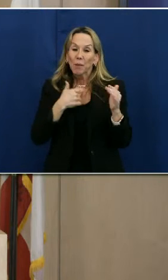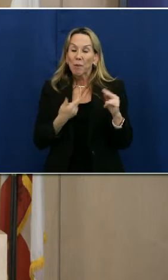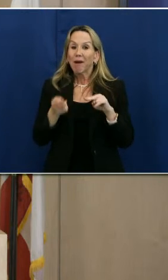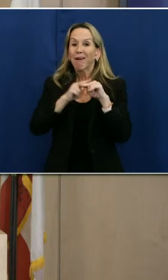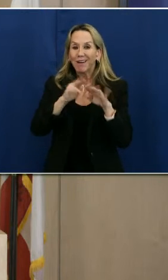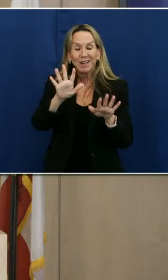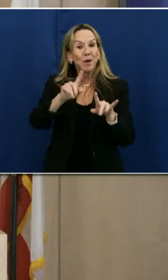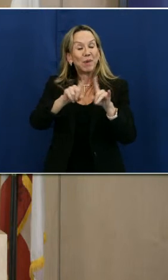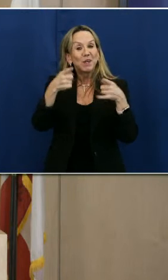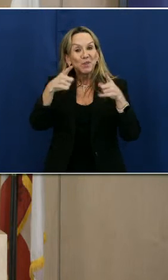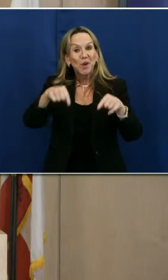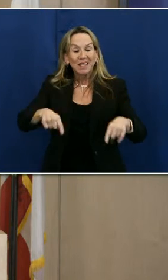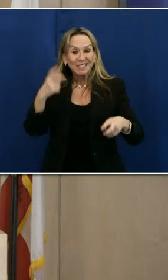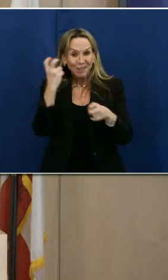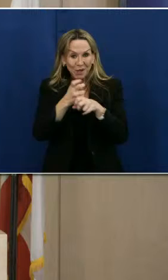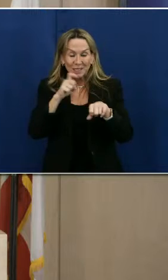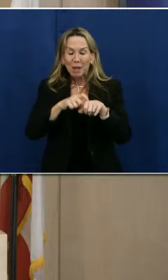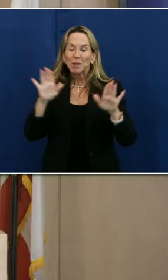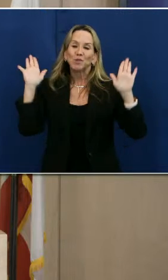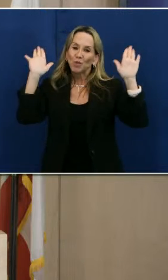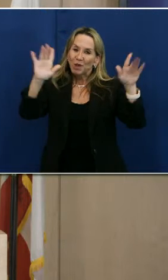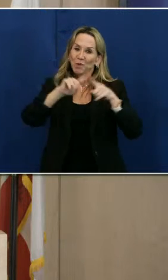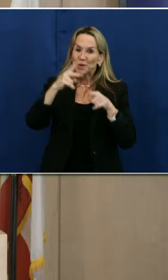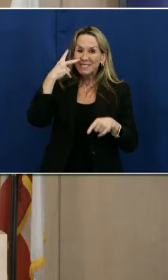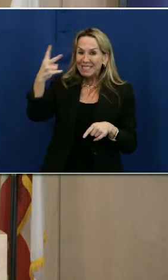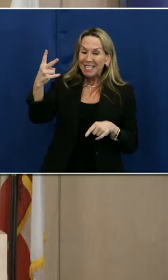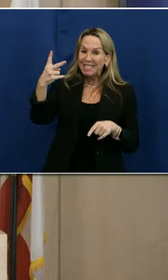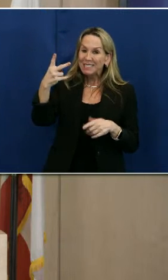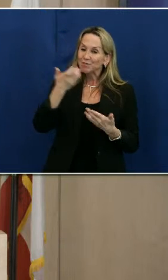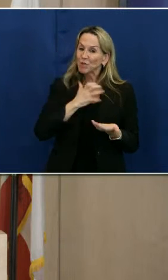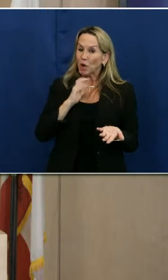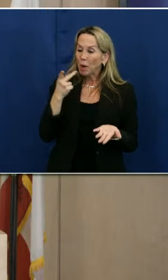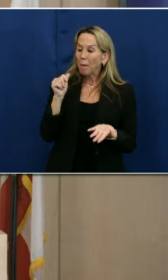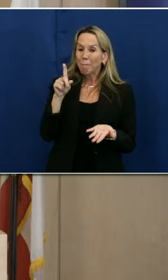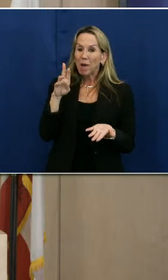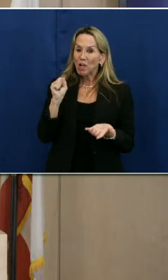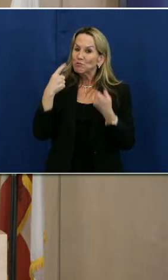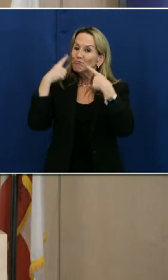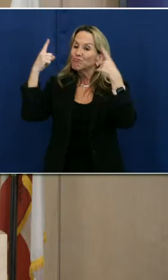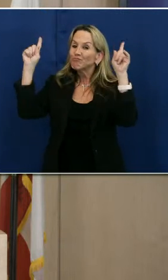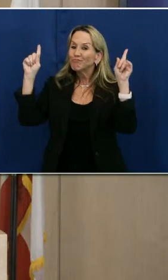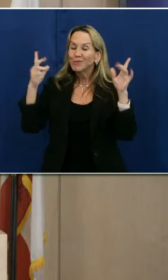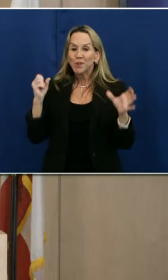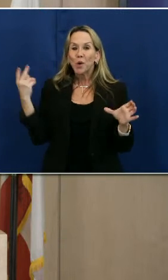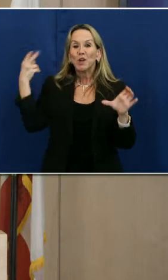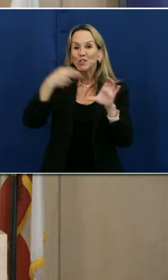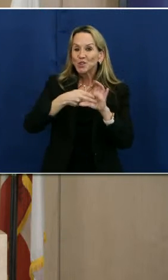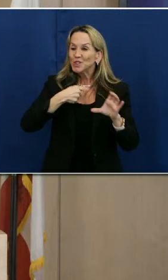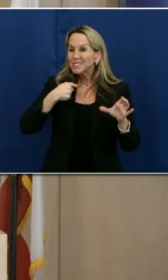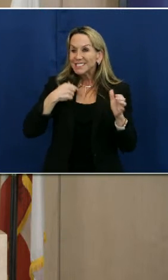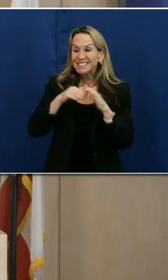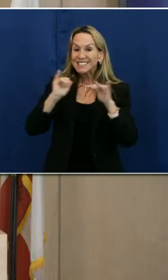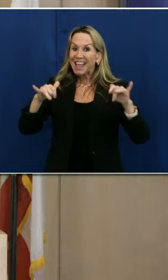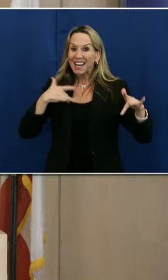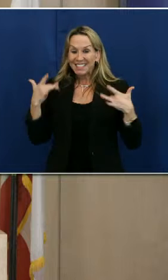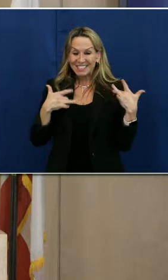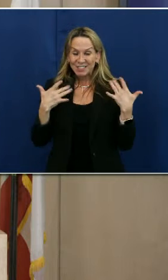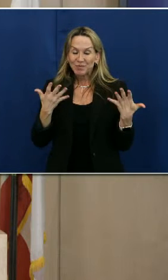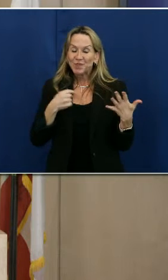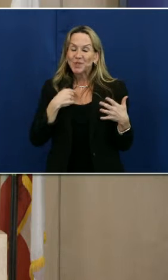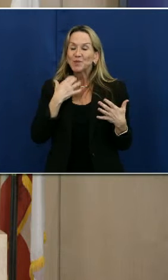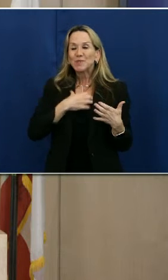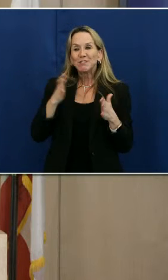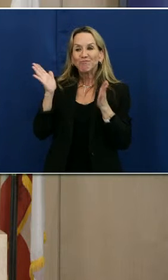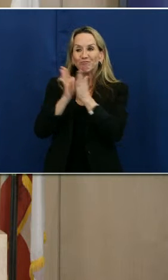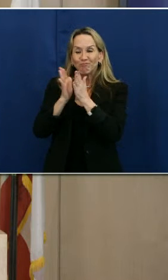these difficult times, it's great to see the Padres have some real success and some joy and excitement for all of us here in San Diego, and we certainly wish them the